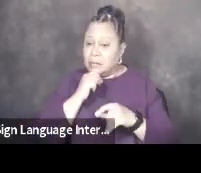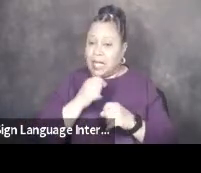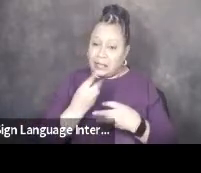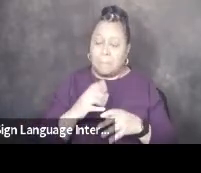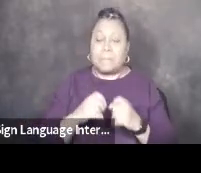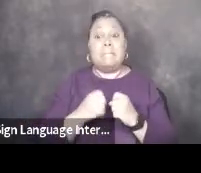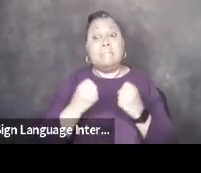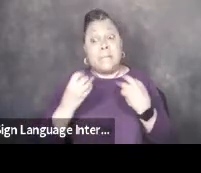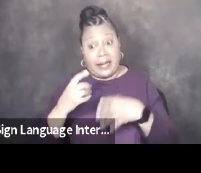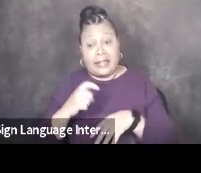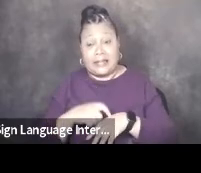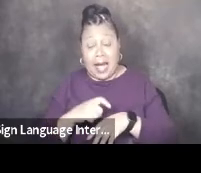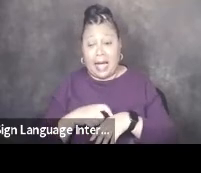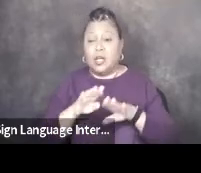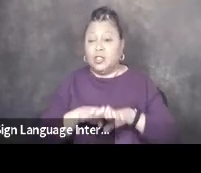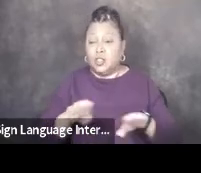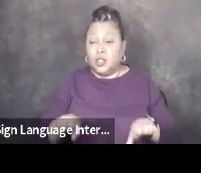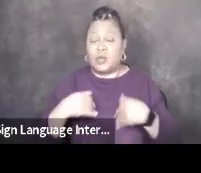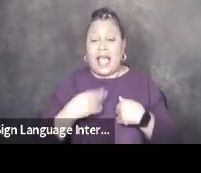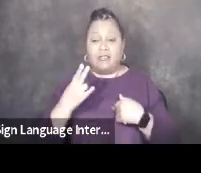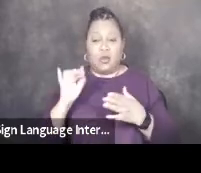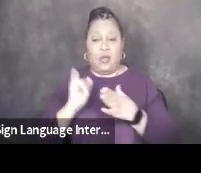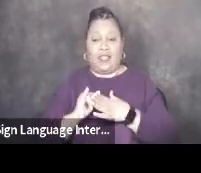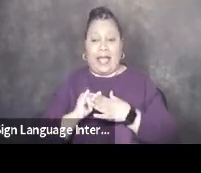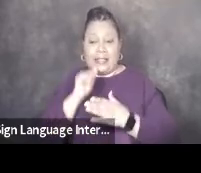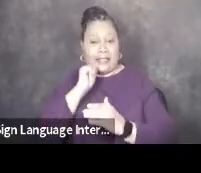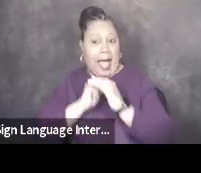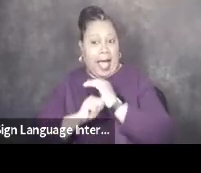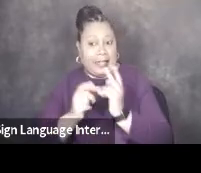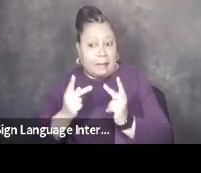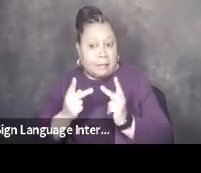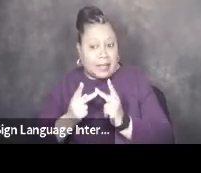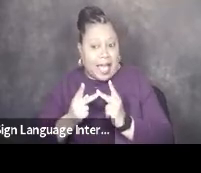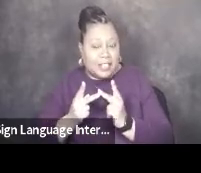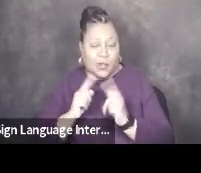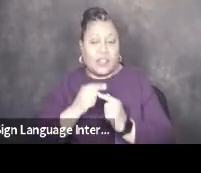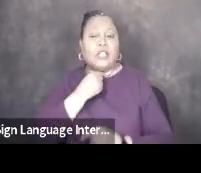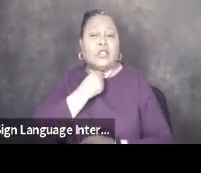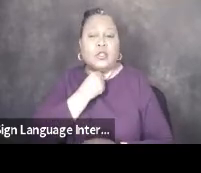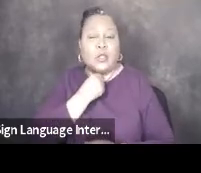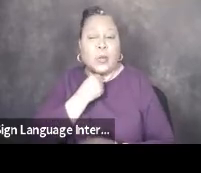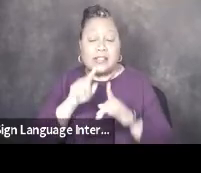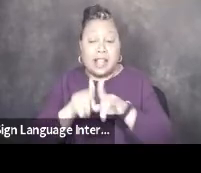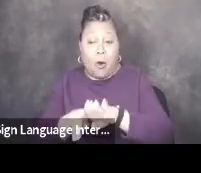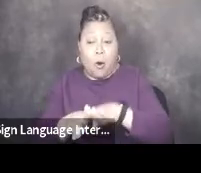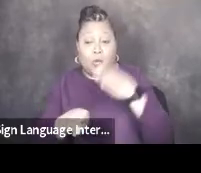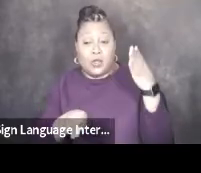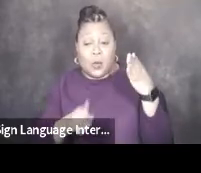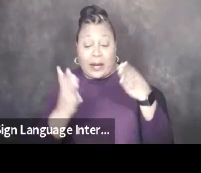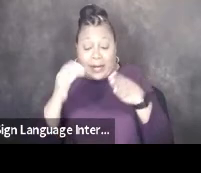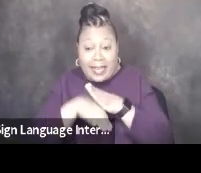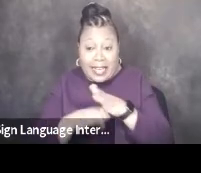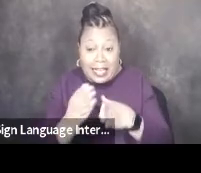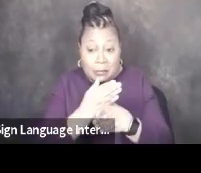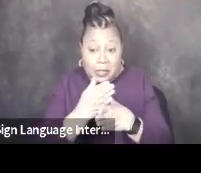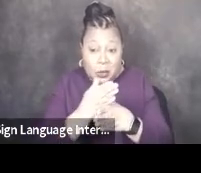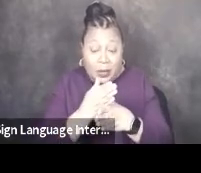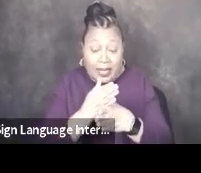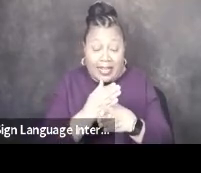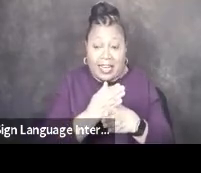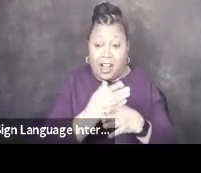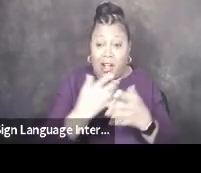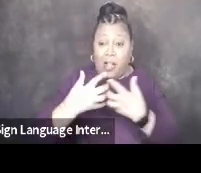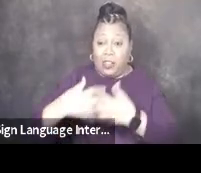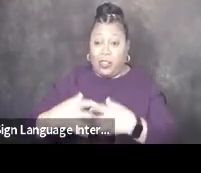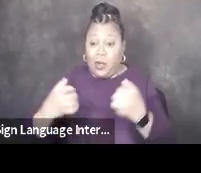times, children have used that as a hiding place, or they're just curious and they open that door and they get in between the